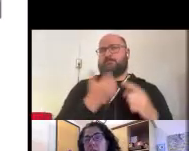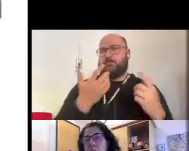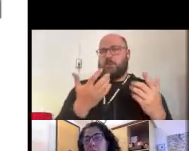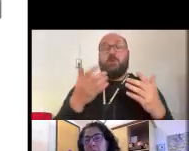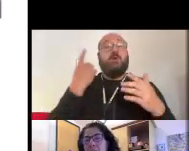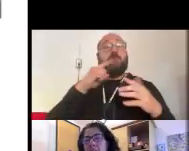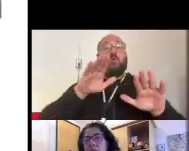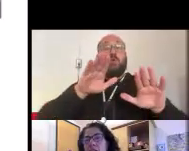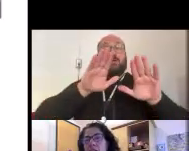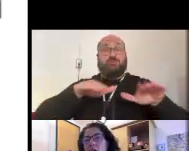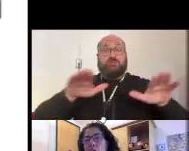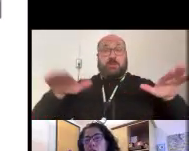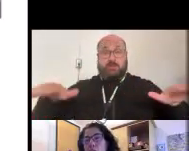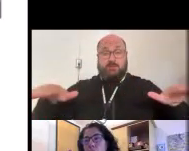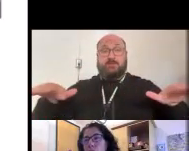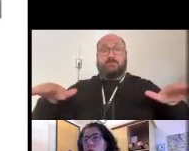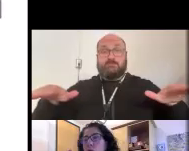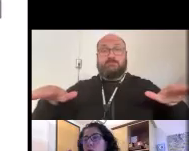child